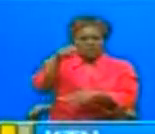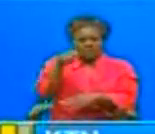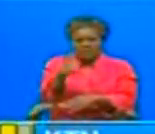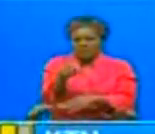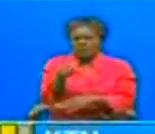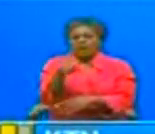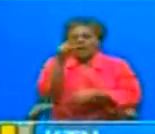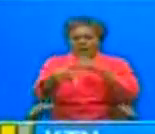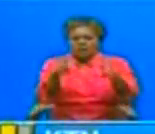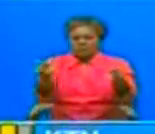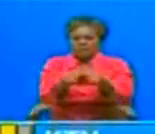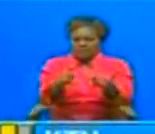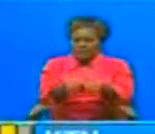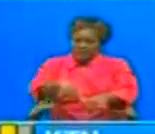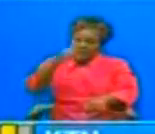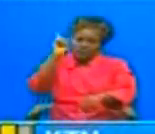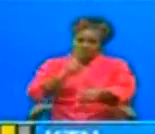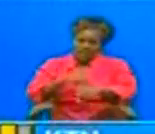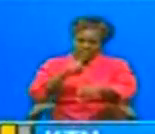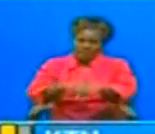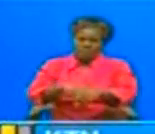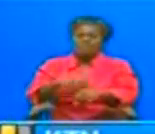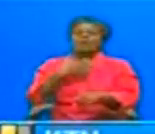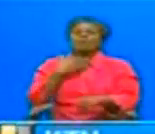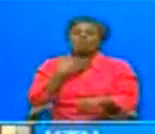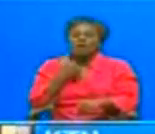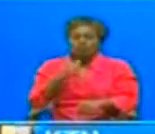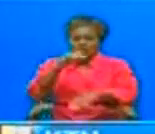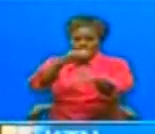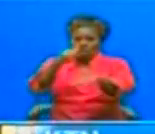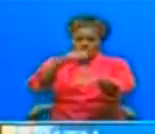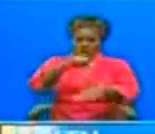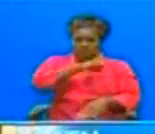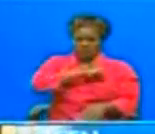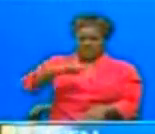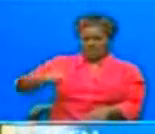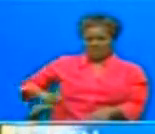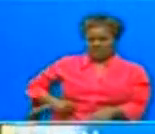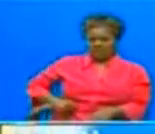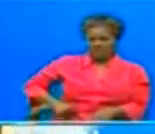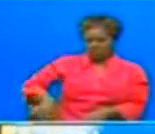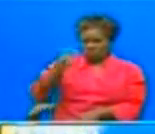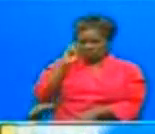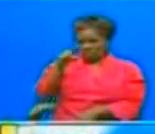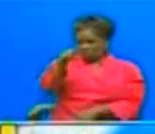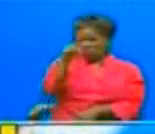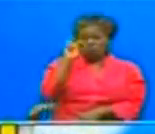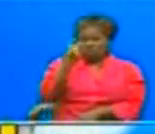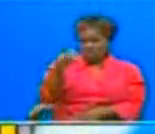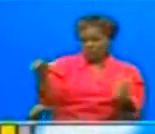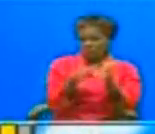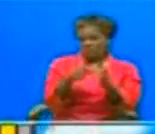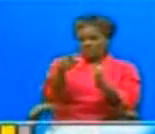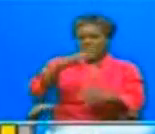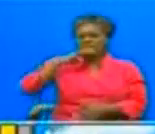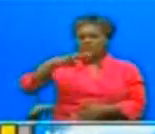extent. And when I sought to recall the Senate to debate, you saw the bizarre manner in which the